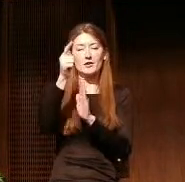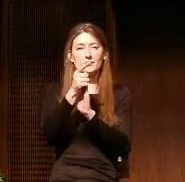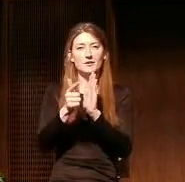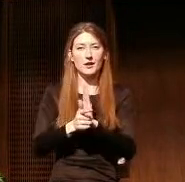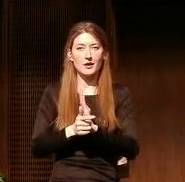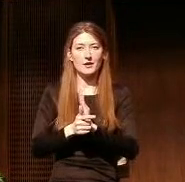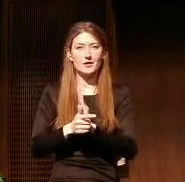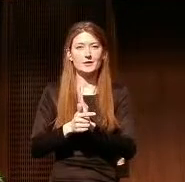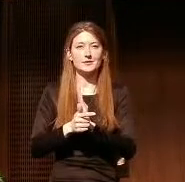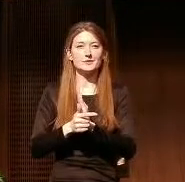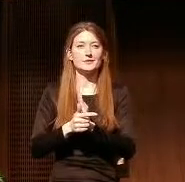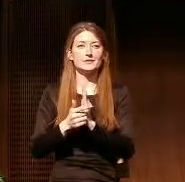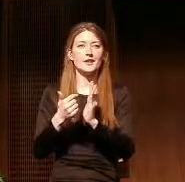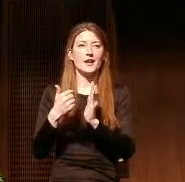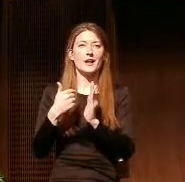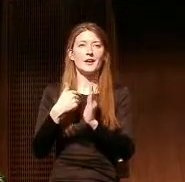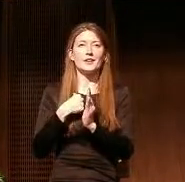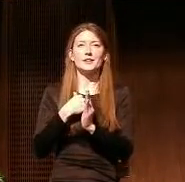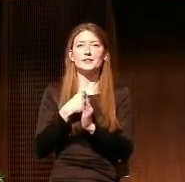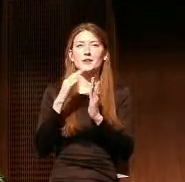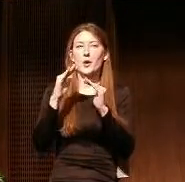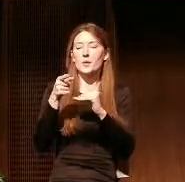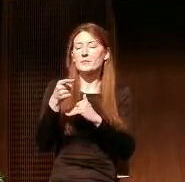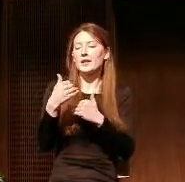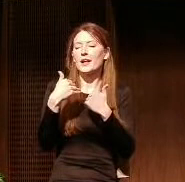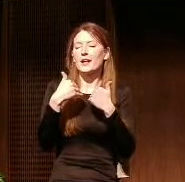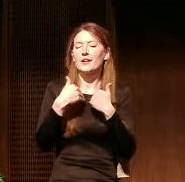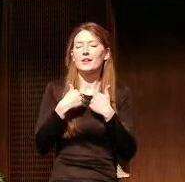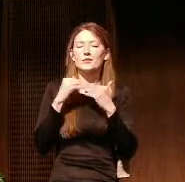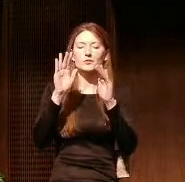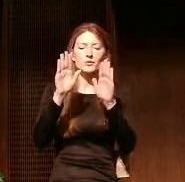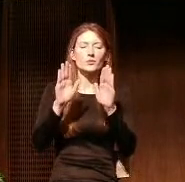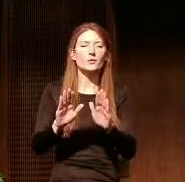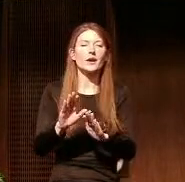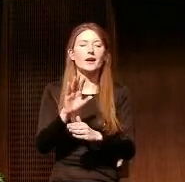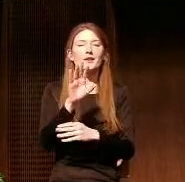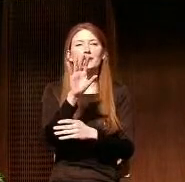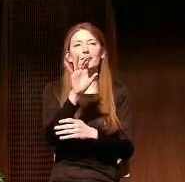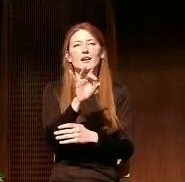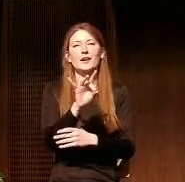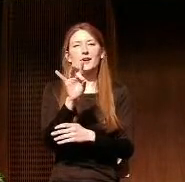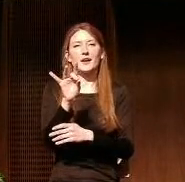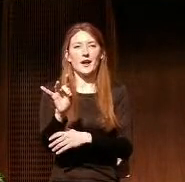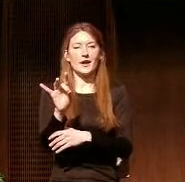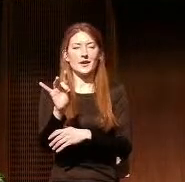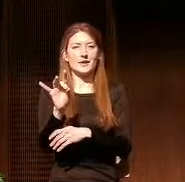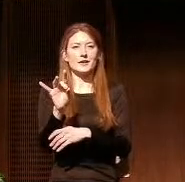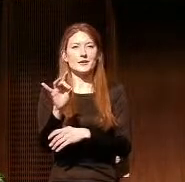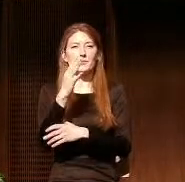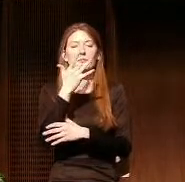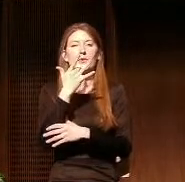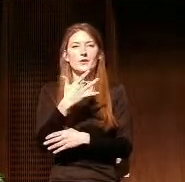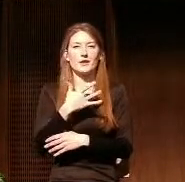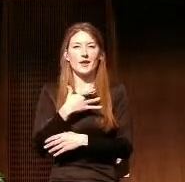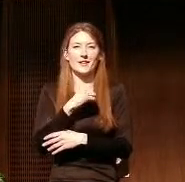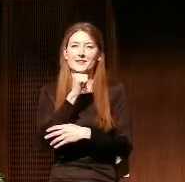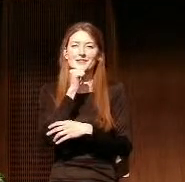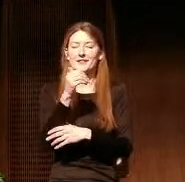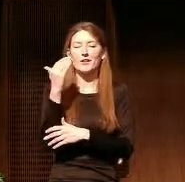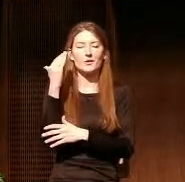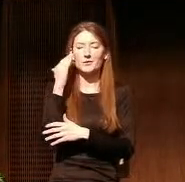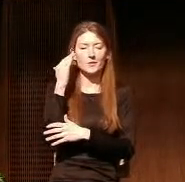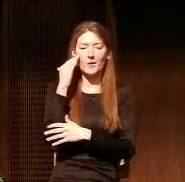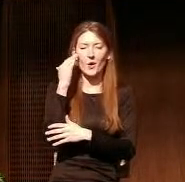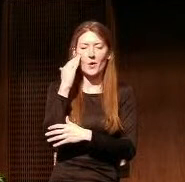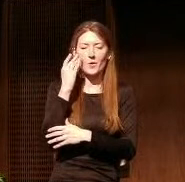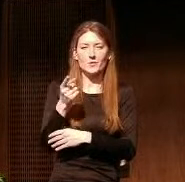his happy 88th birthday, not knowing that he had already left this earthly tent. Well done, good and faithful